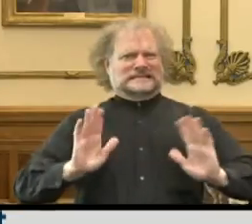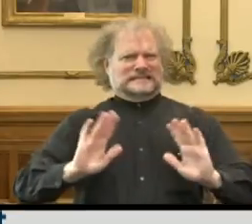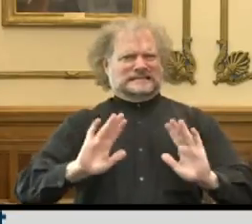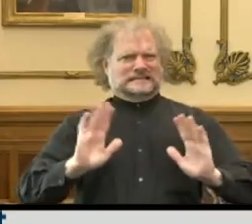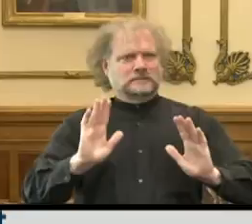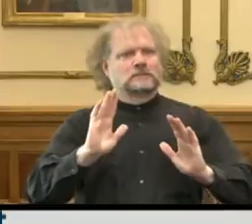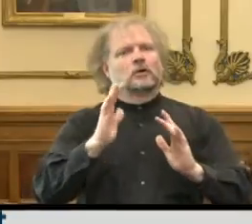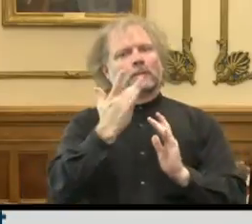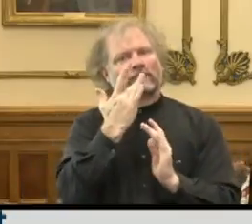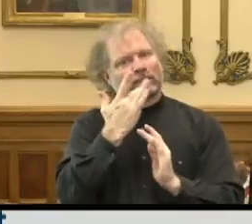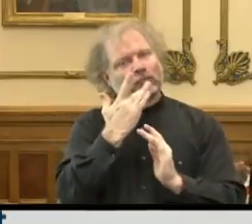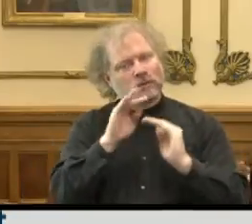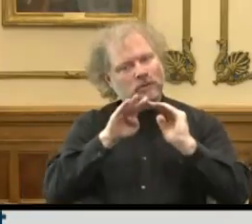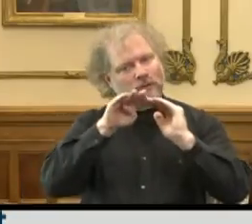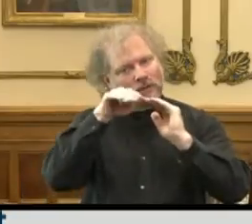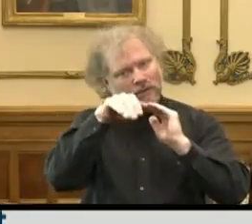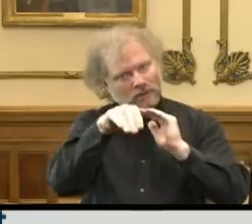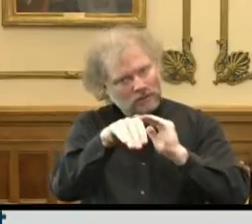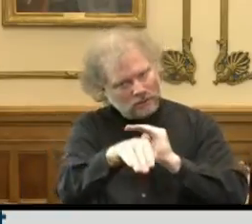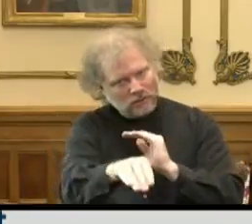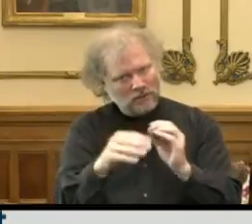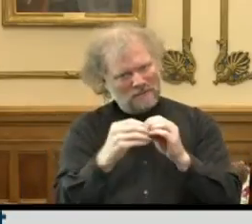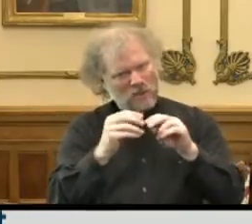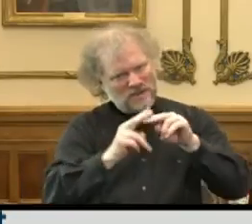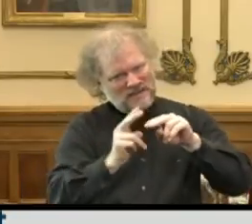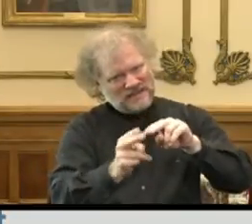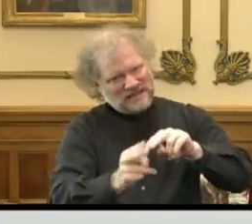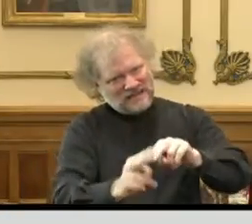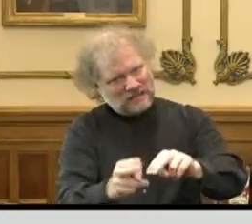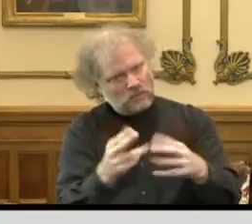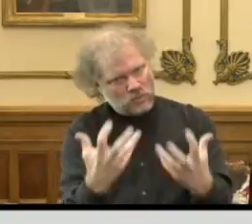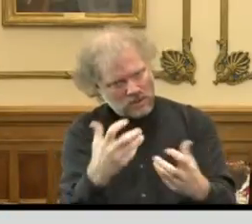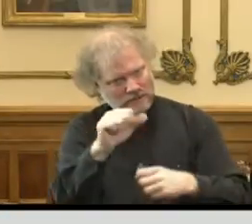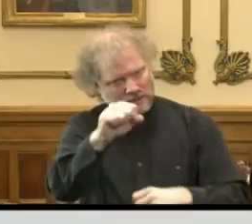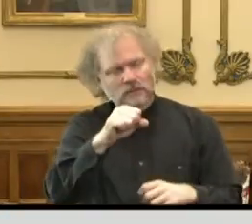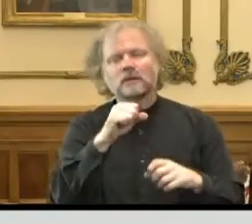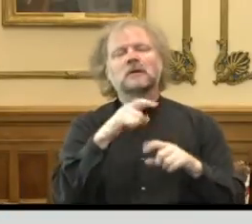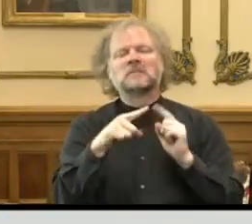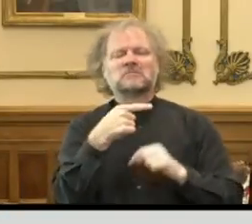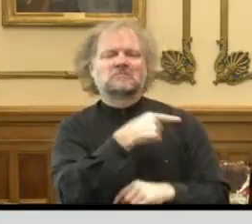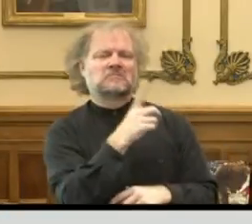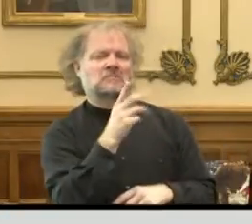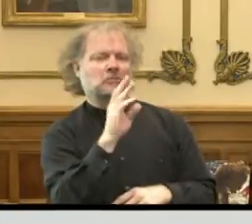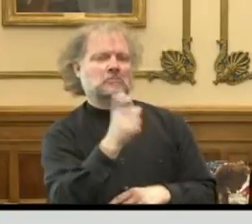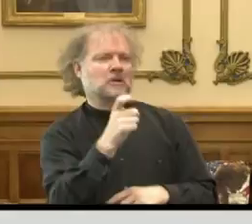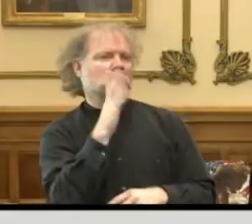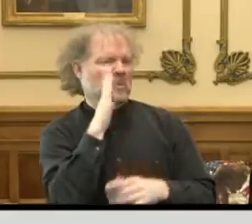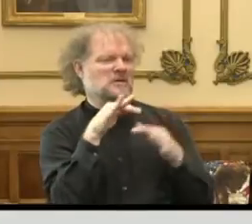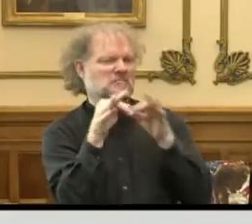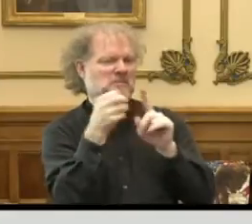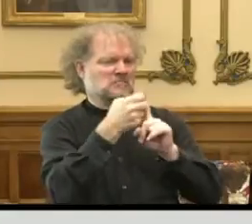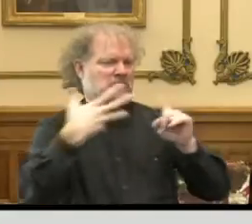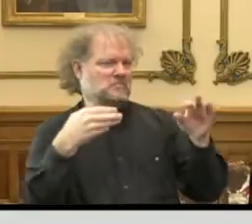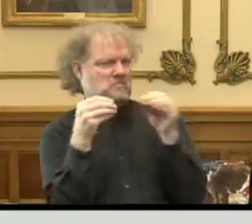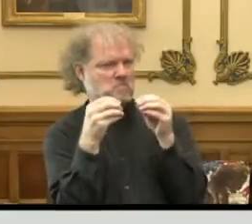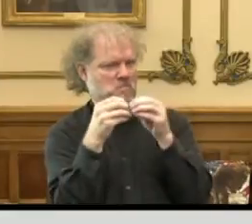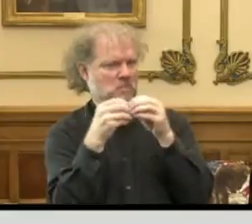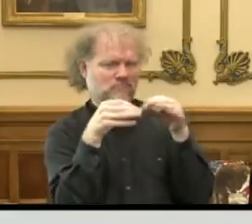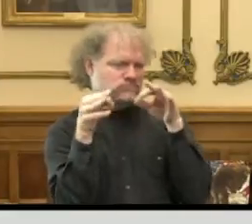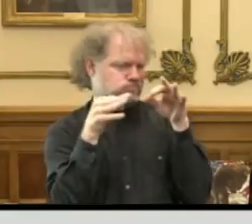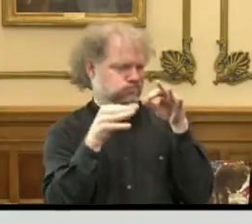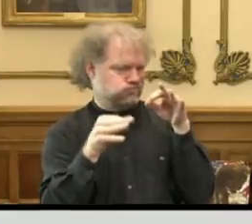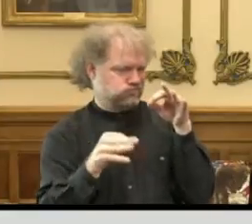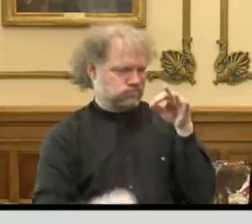to see it start to trend down even more so. But again, Dr. Box will go into everything that